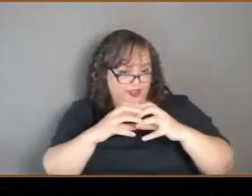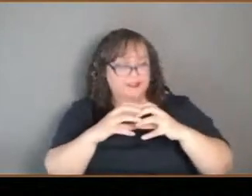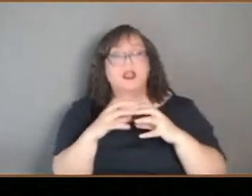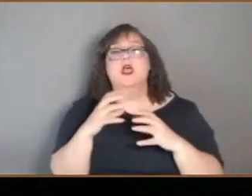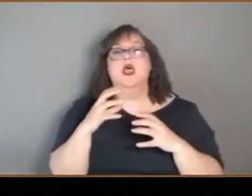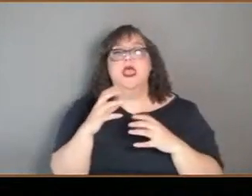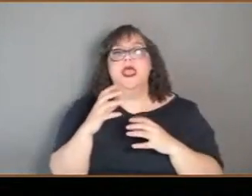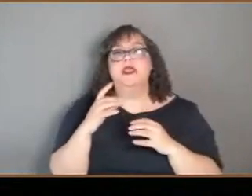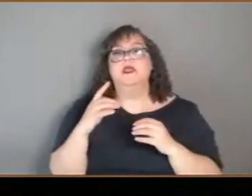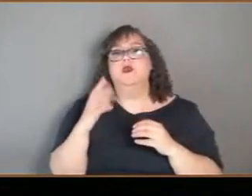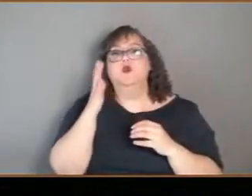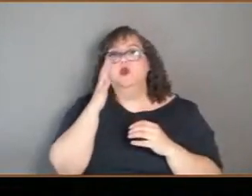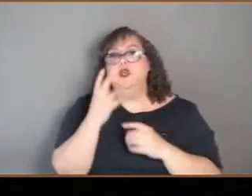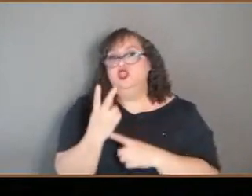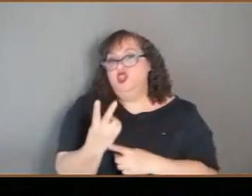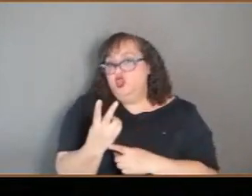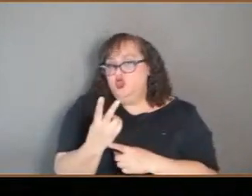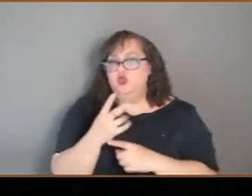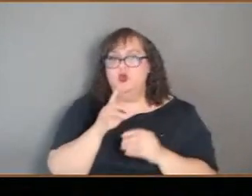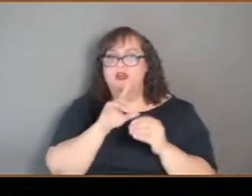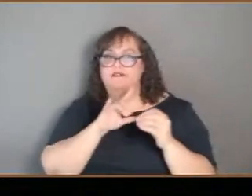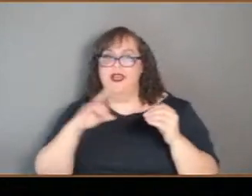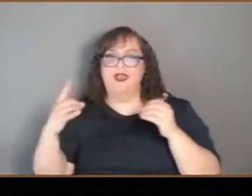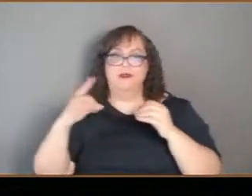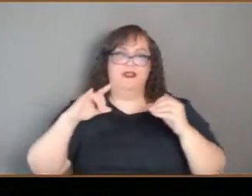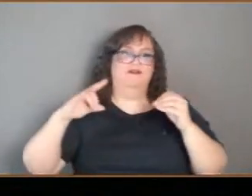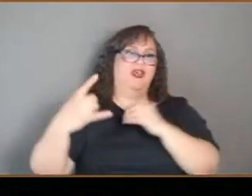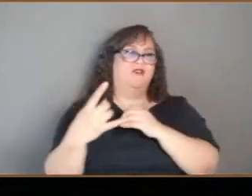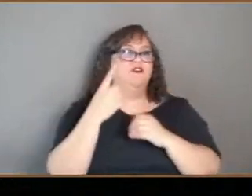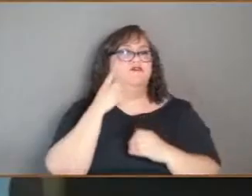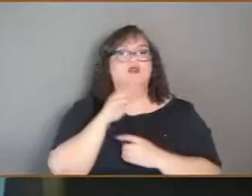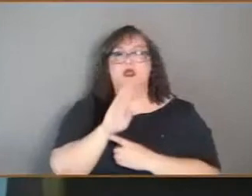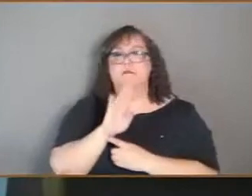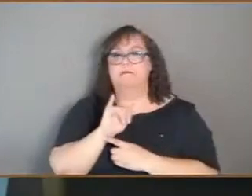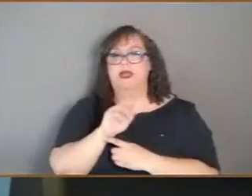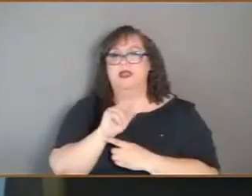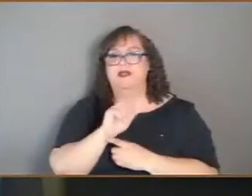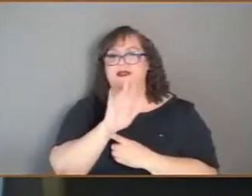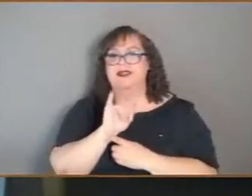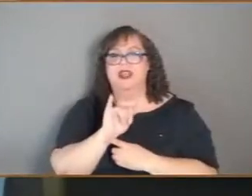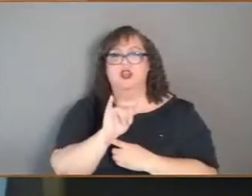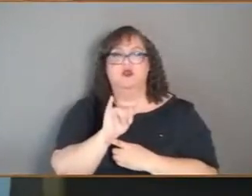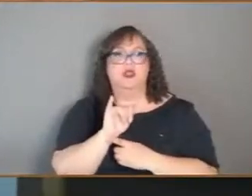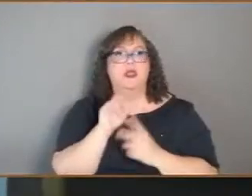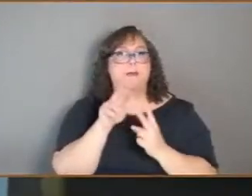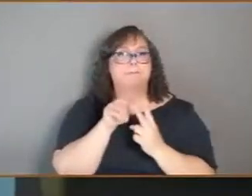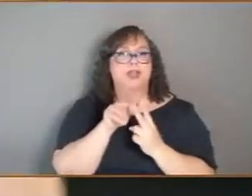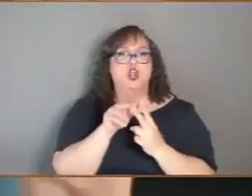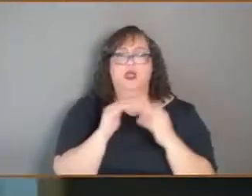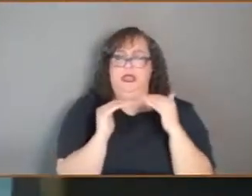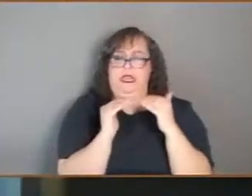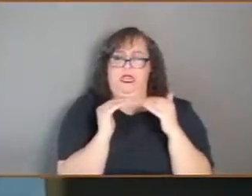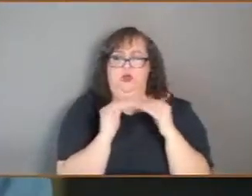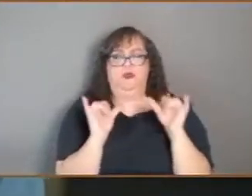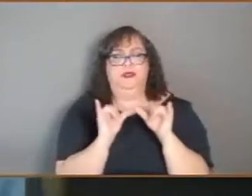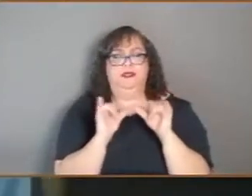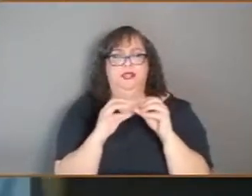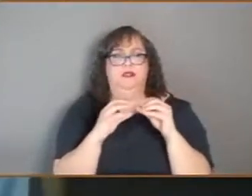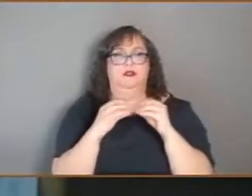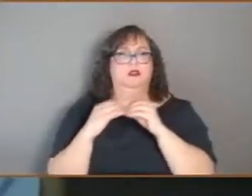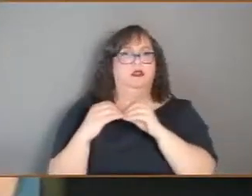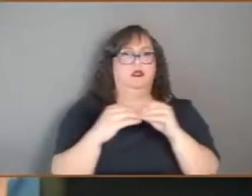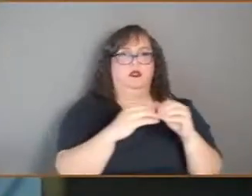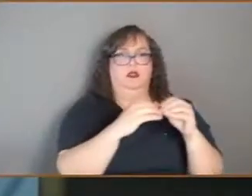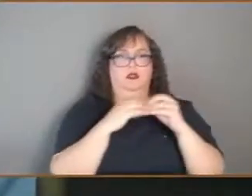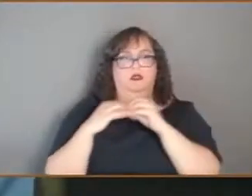binaries, or a binary pair. So two equally sized or nearly equally sized objects that are circling a sort of central point.